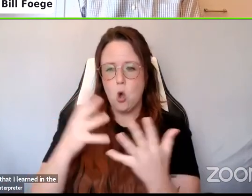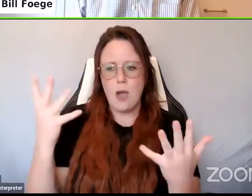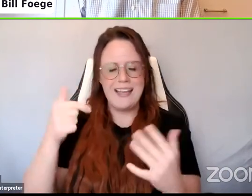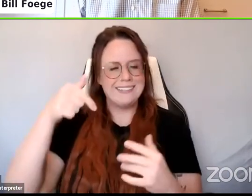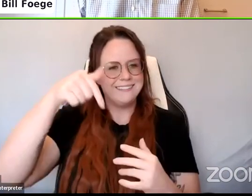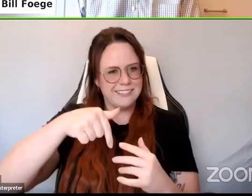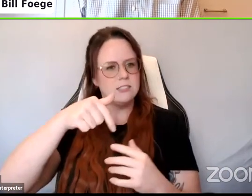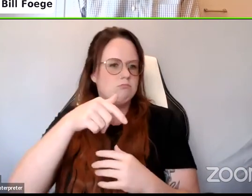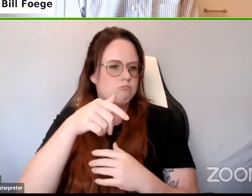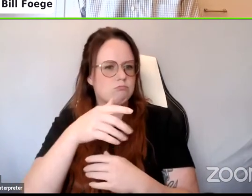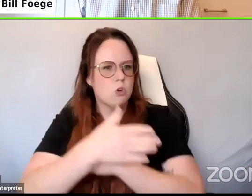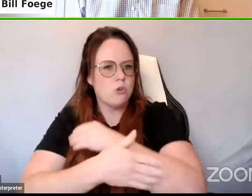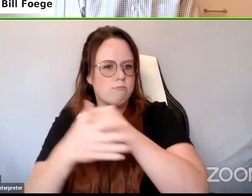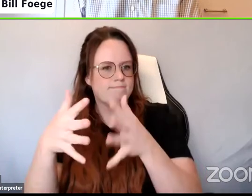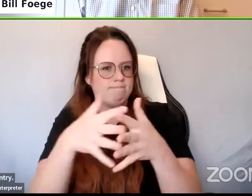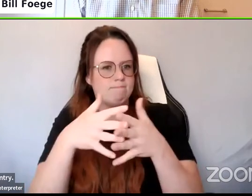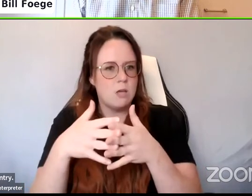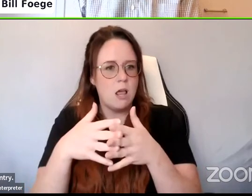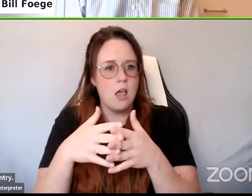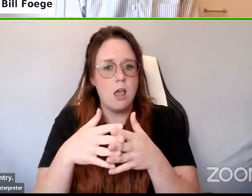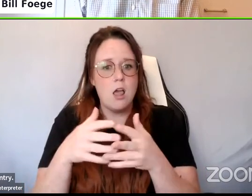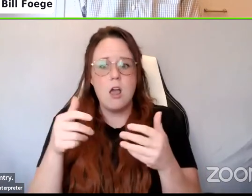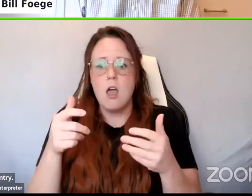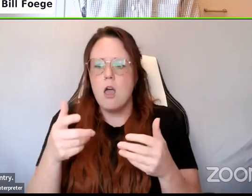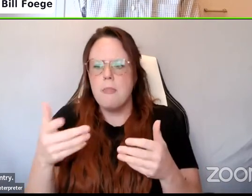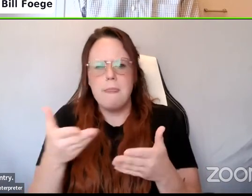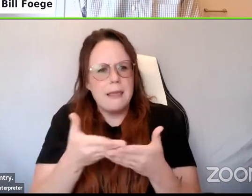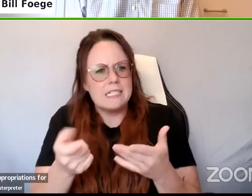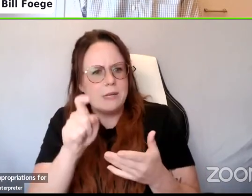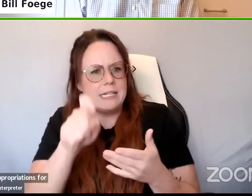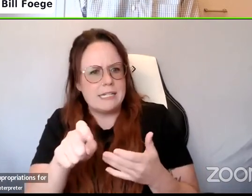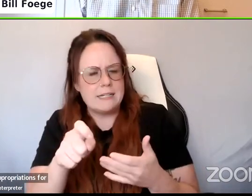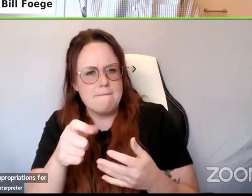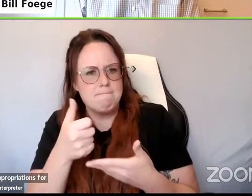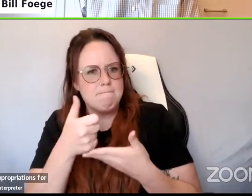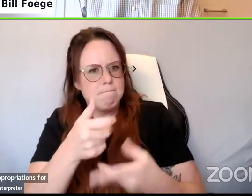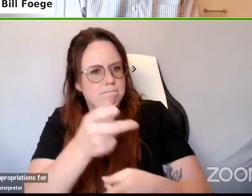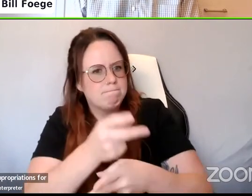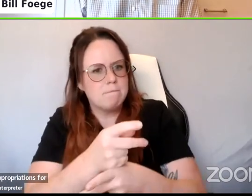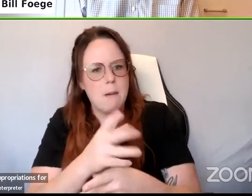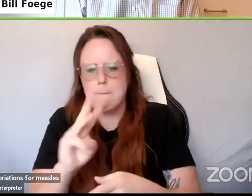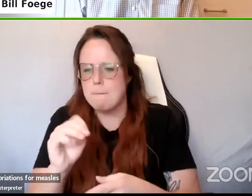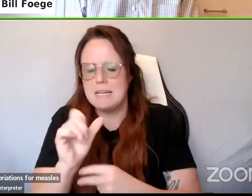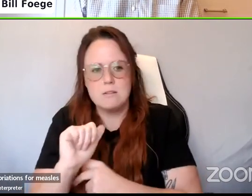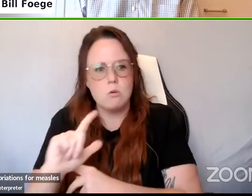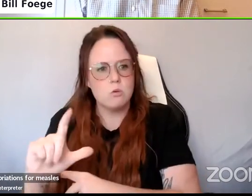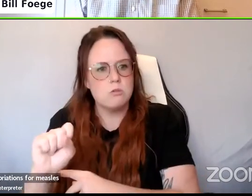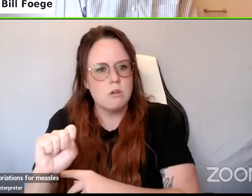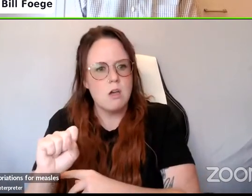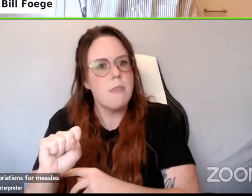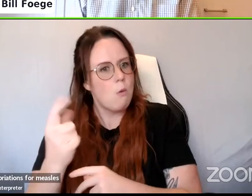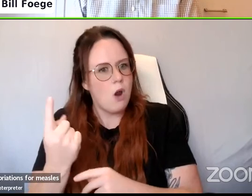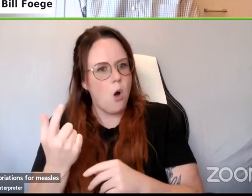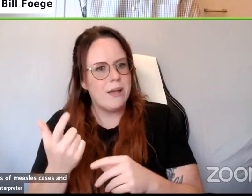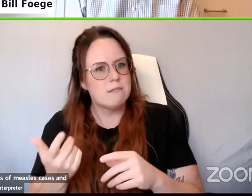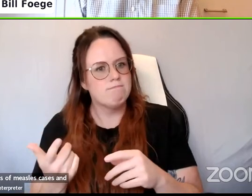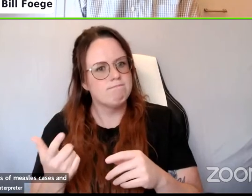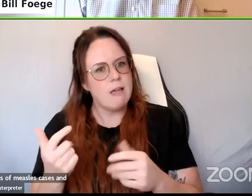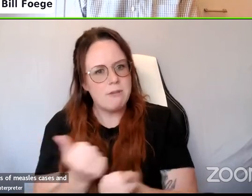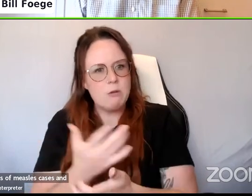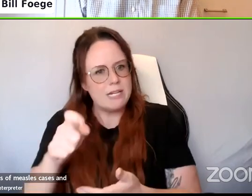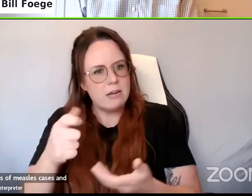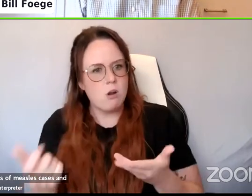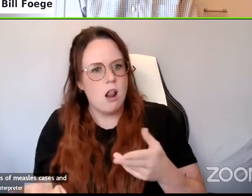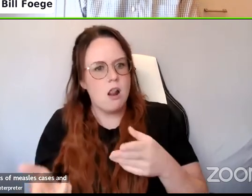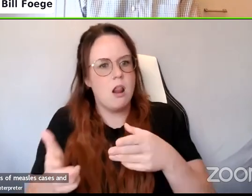the Appropriations for measles would go up when there were lots of measles cases and they would go down when